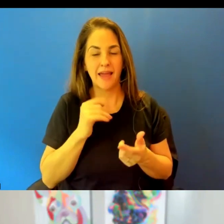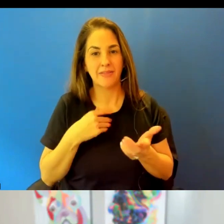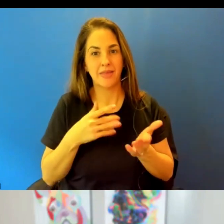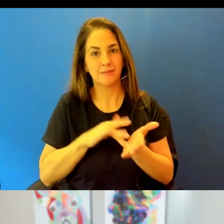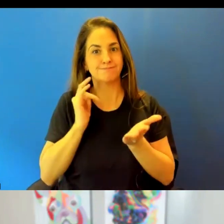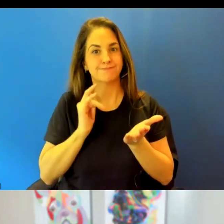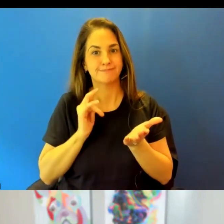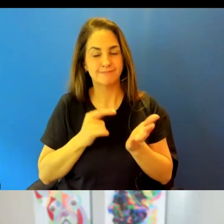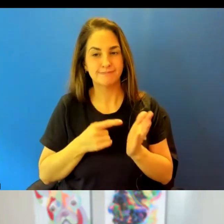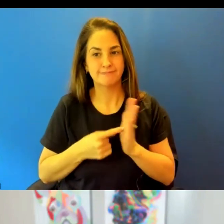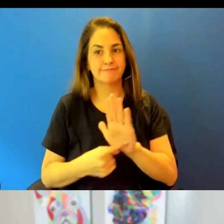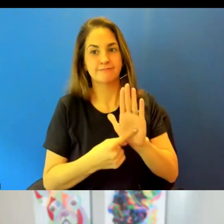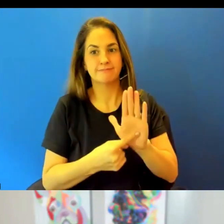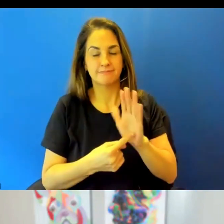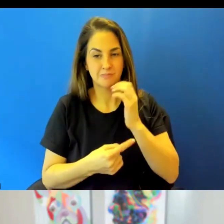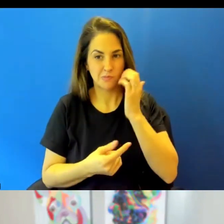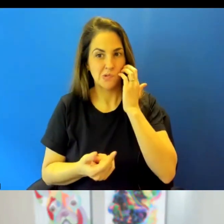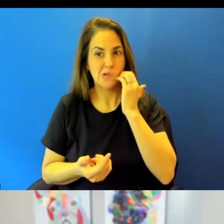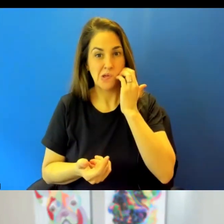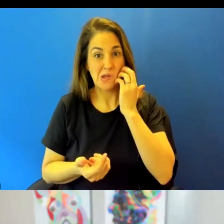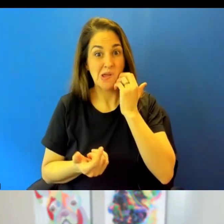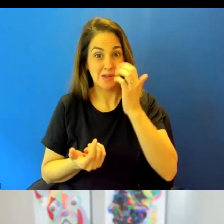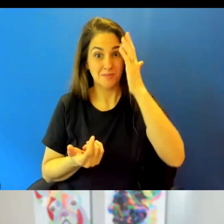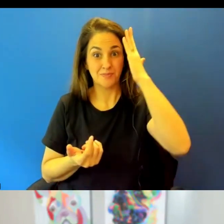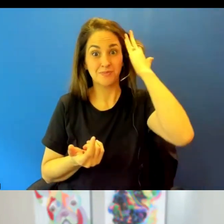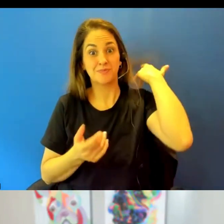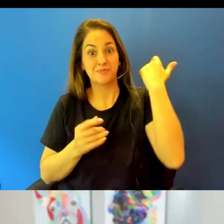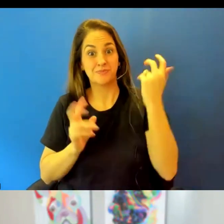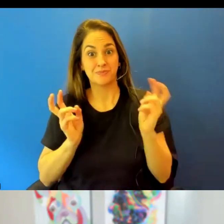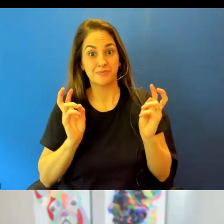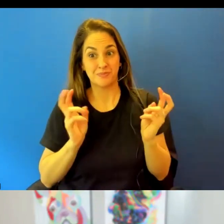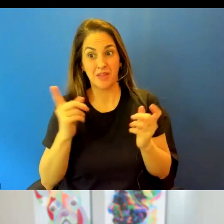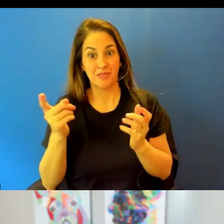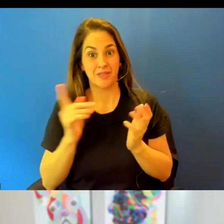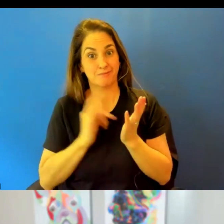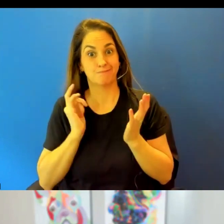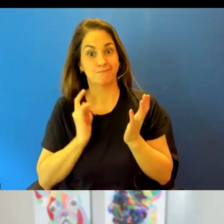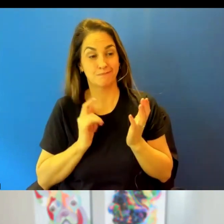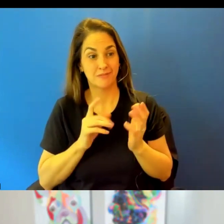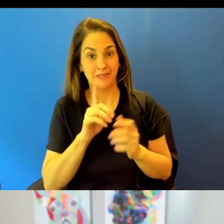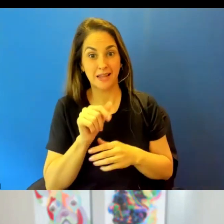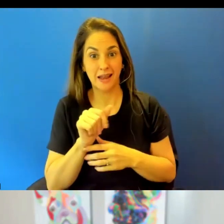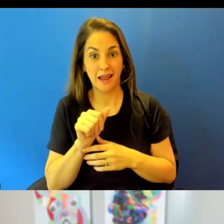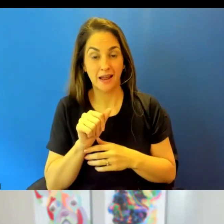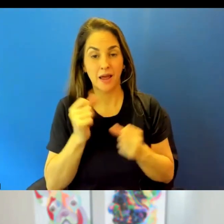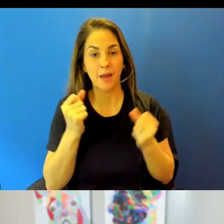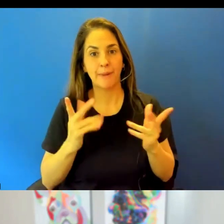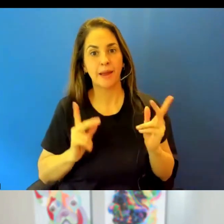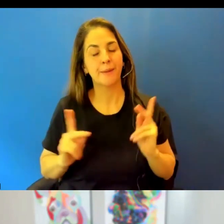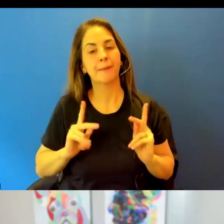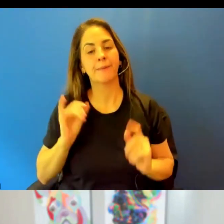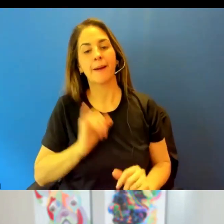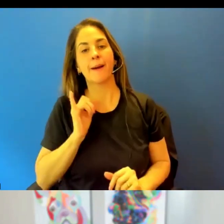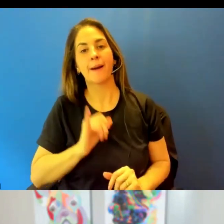know, monetize, that becomes a business model for them to be able to collect this data. And many people are starting to